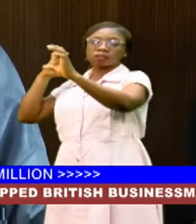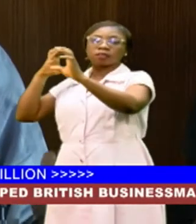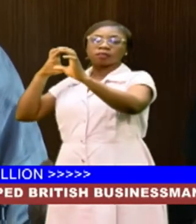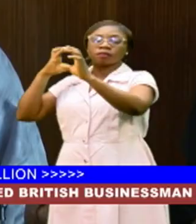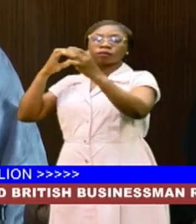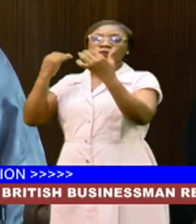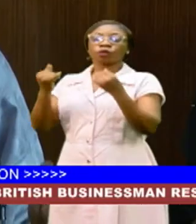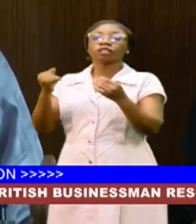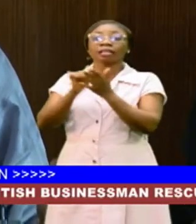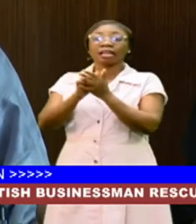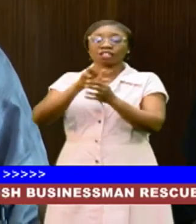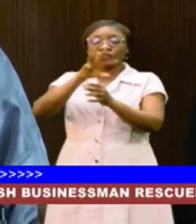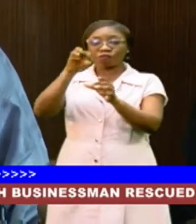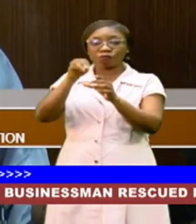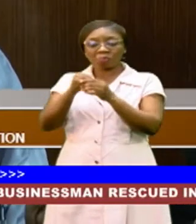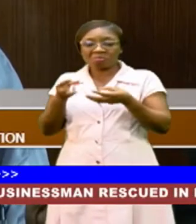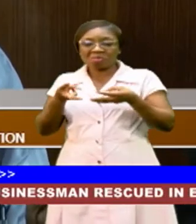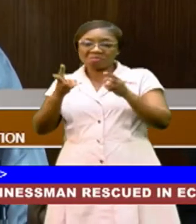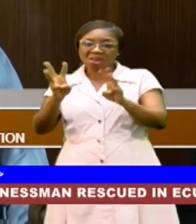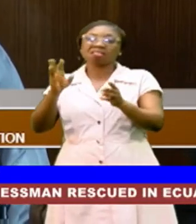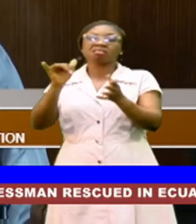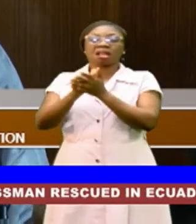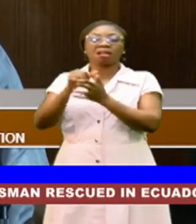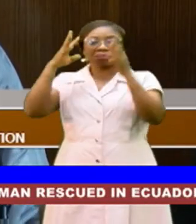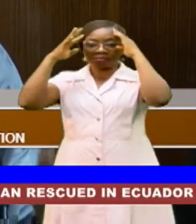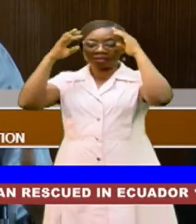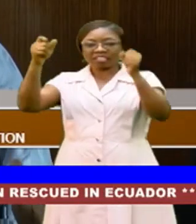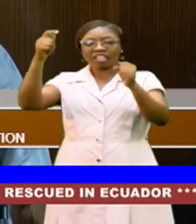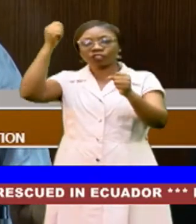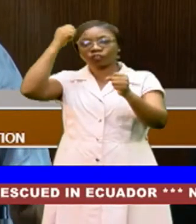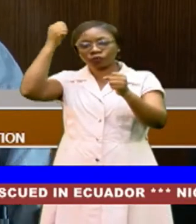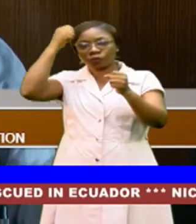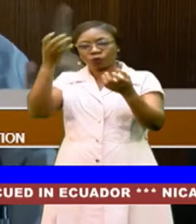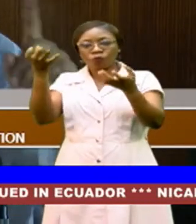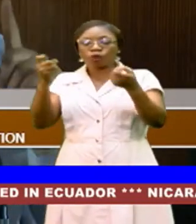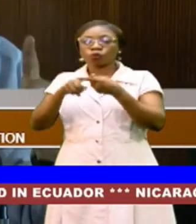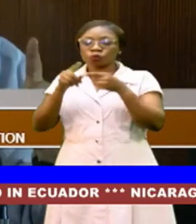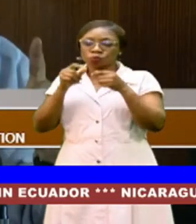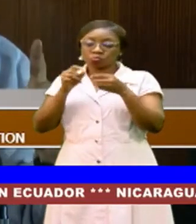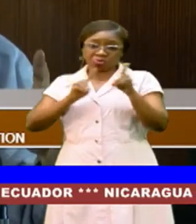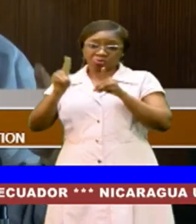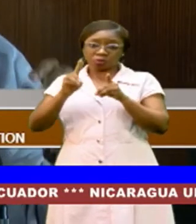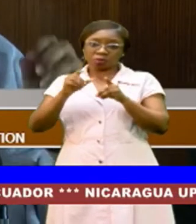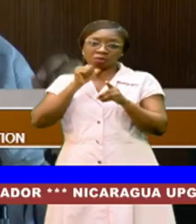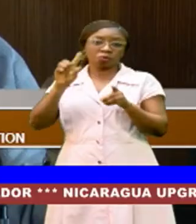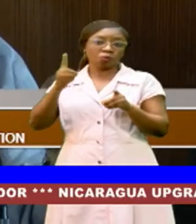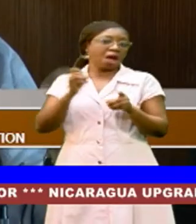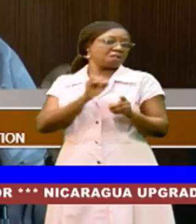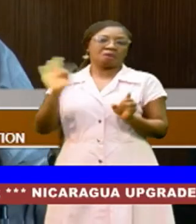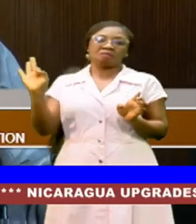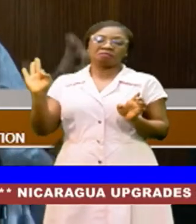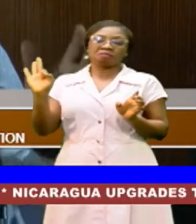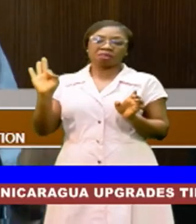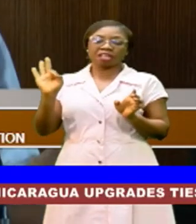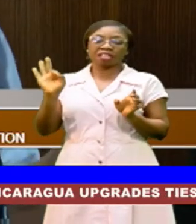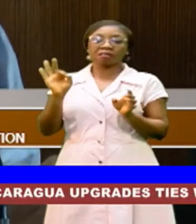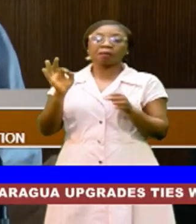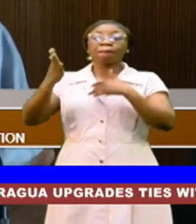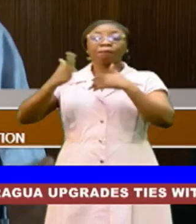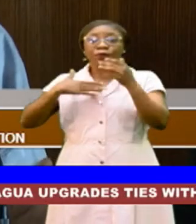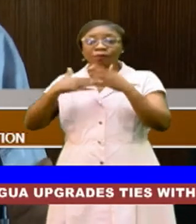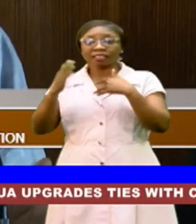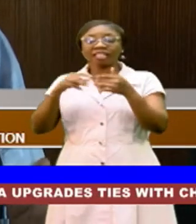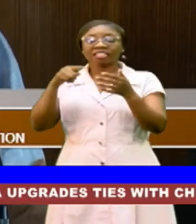of the measures that President Bola Ahmed Tinubu intends to be doing. It's not a one-off thing. And even though it is targeted